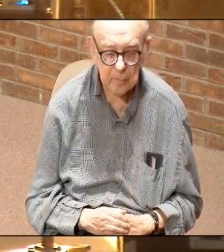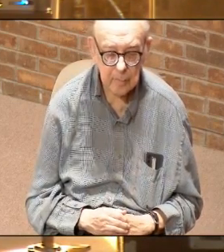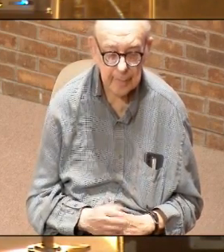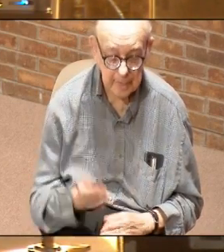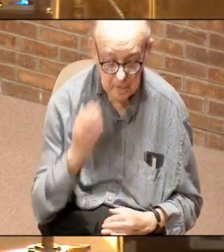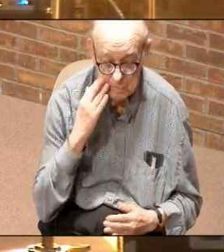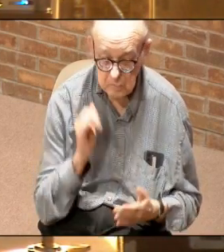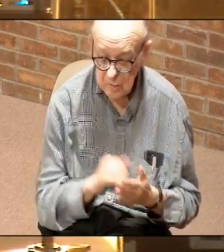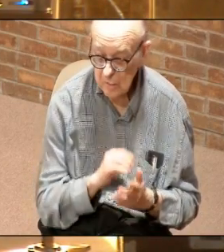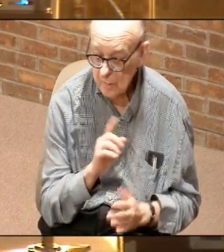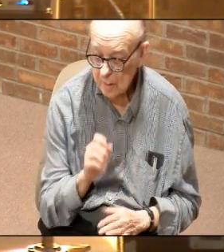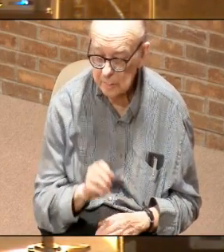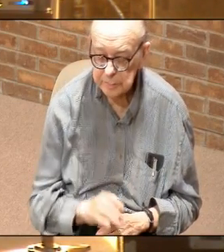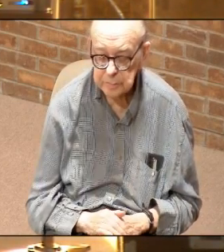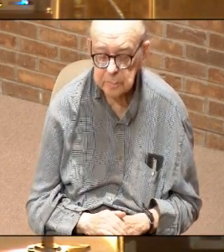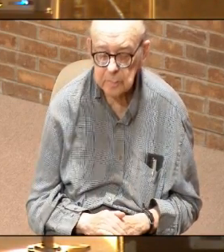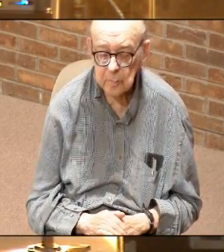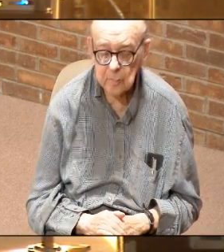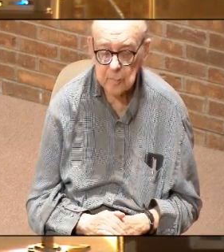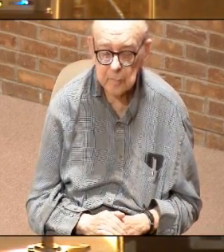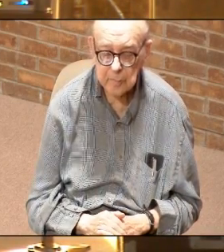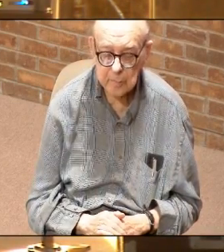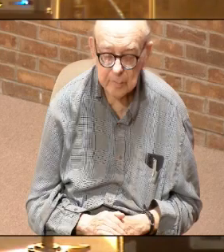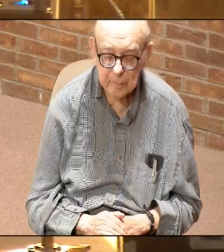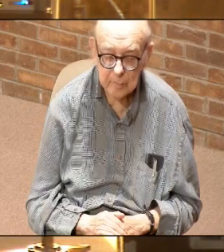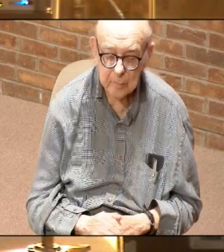Do you know that?